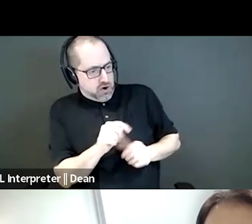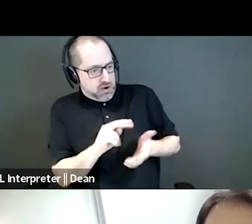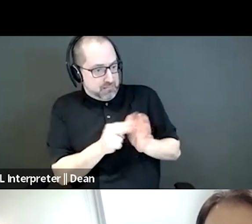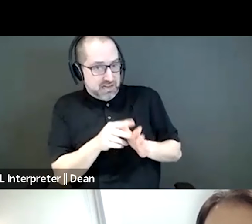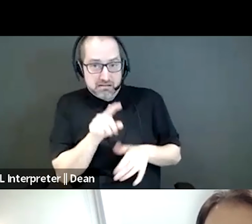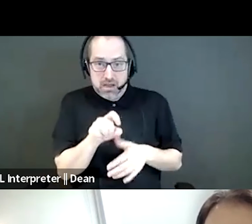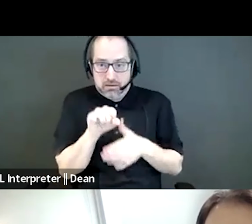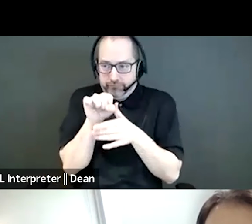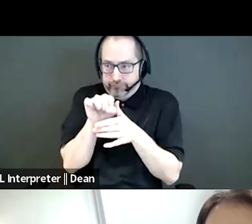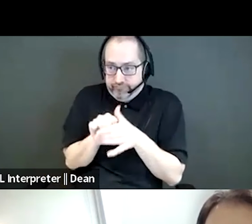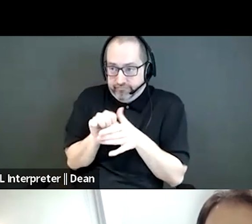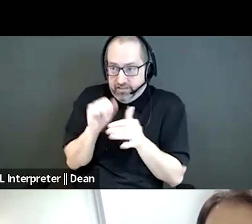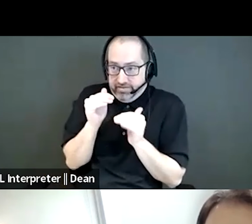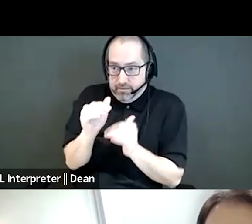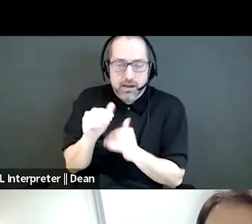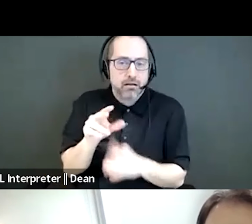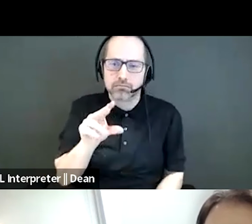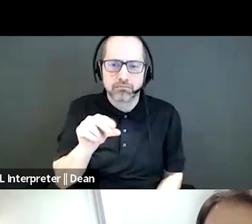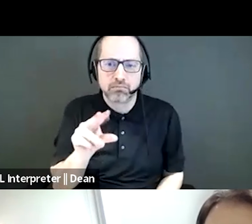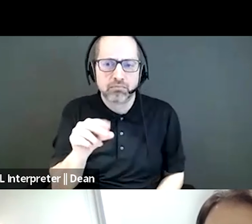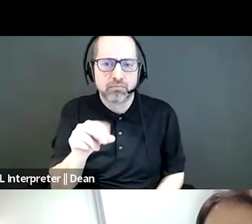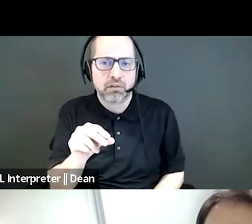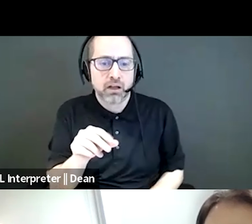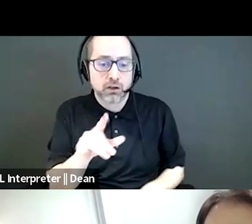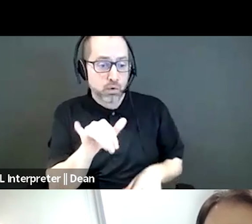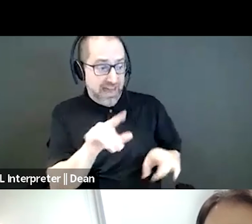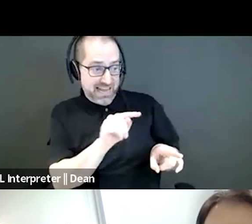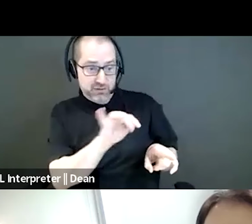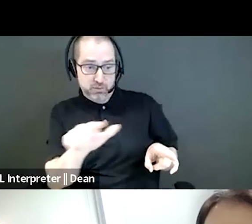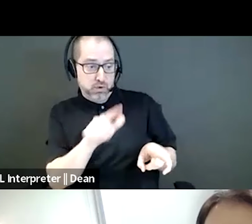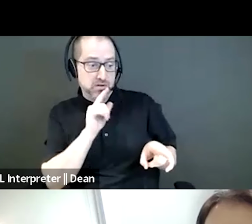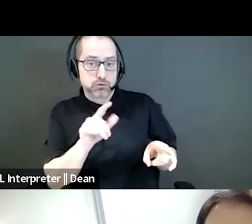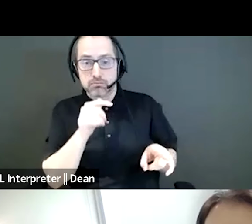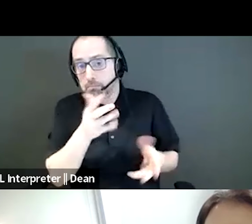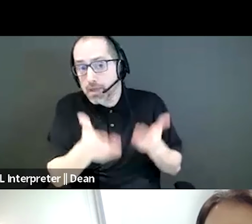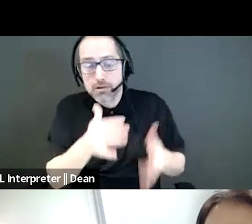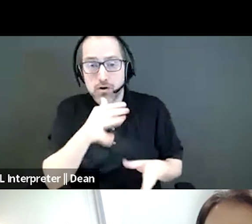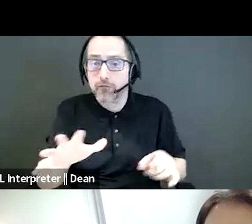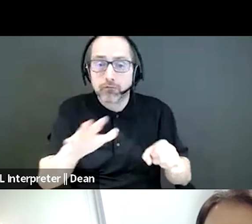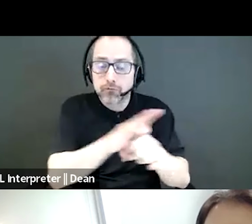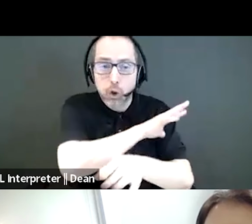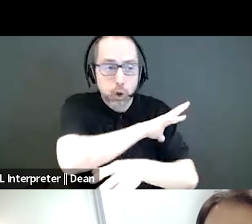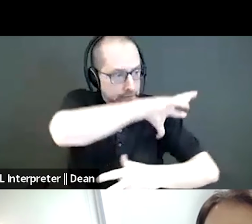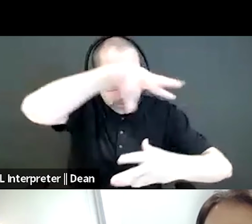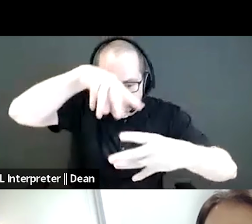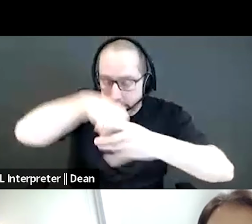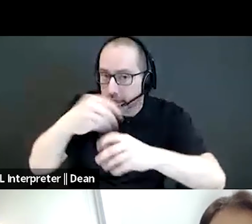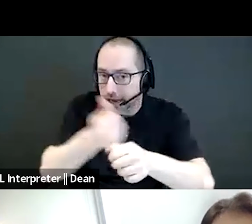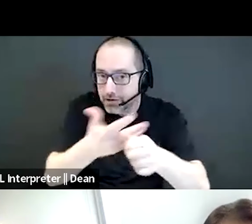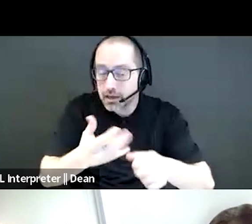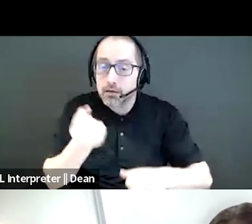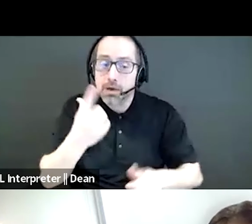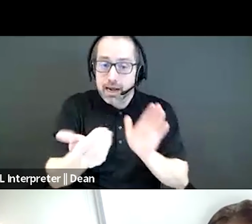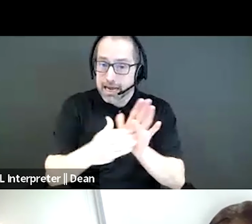it doesn't do that. It might not be comprehensive, and again, I like the Lumina tool because it gives you that